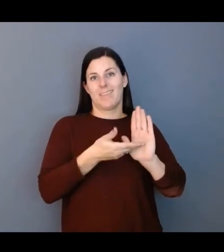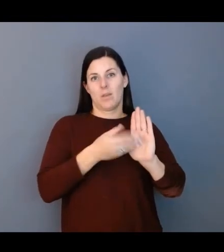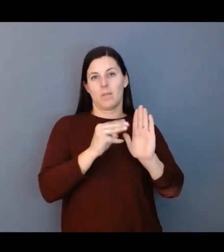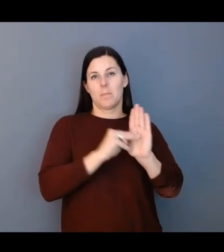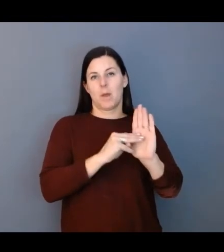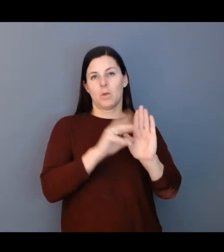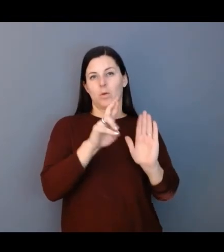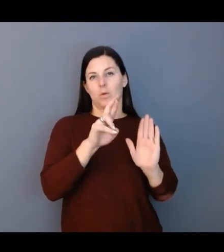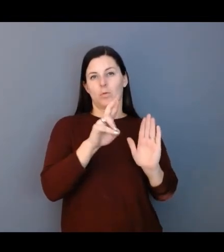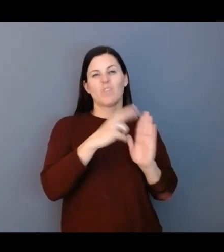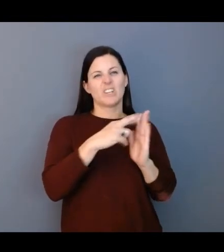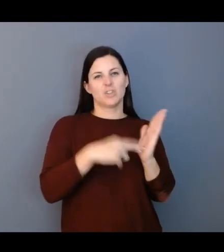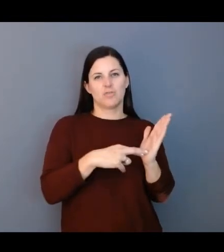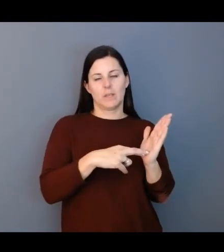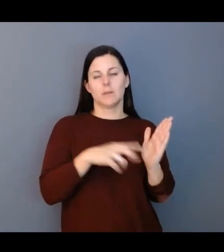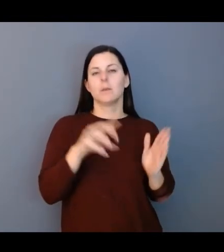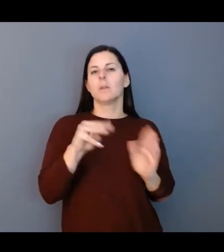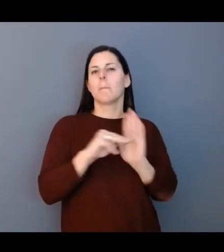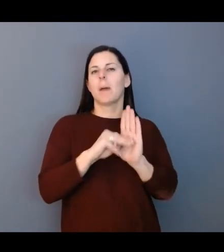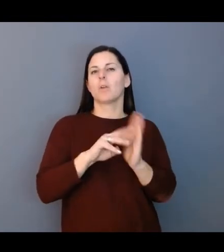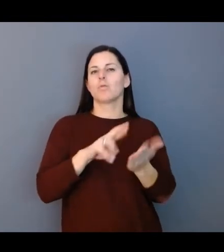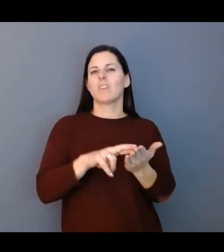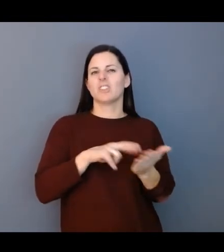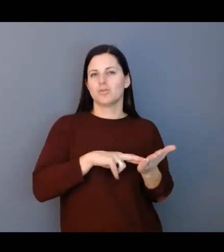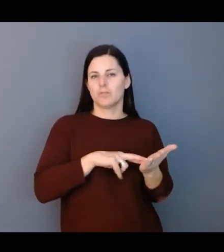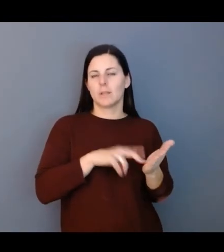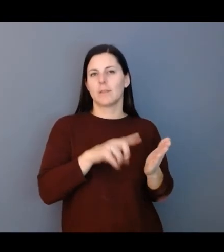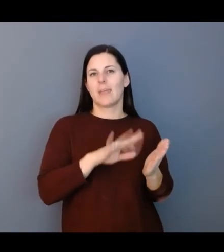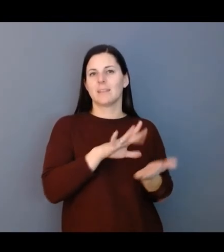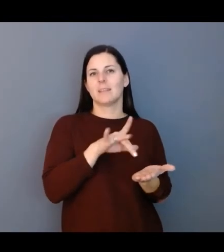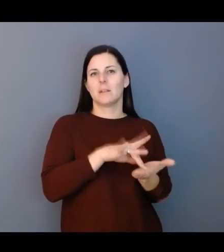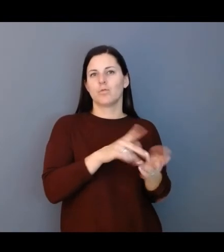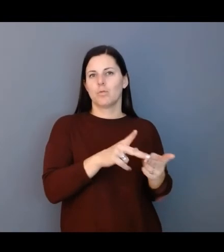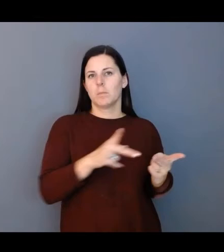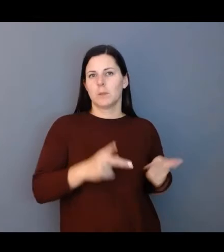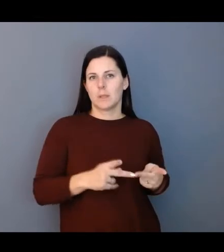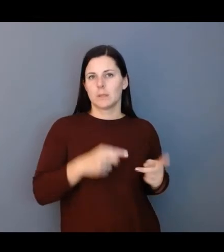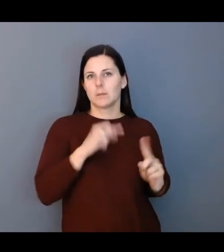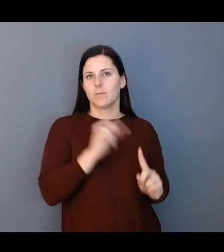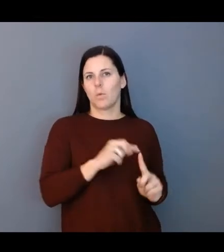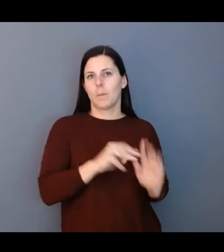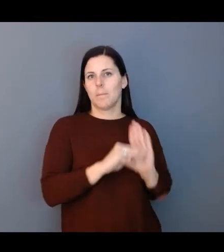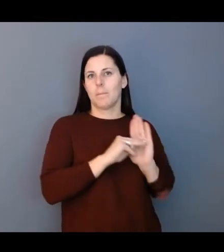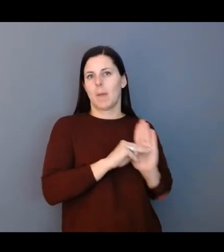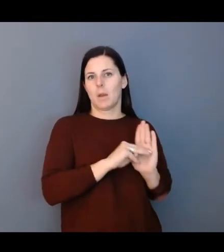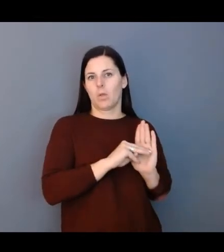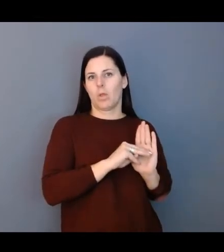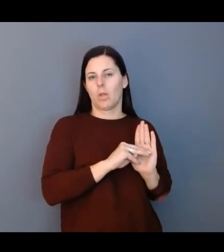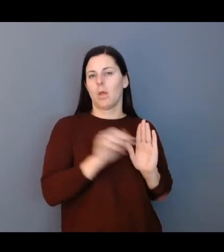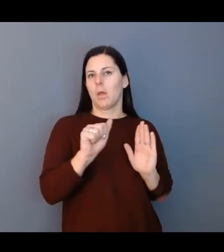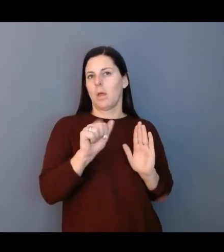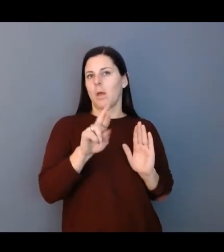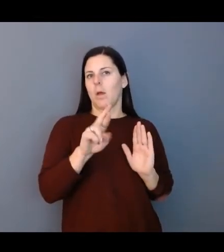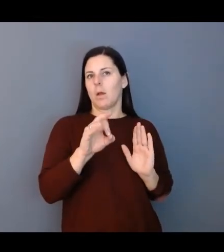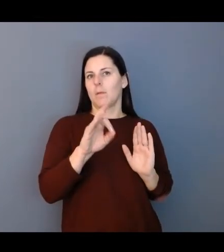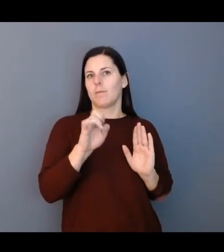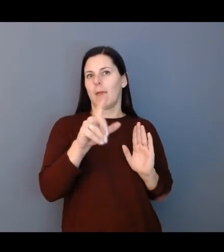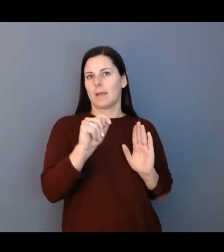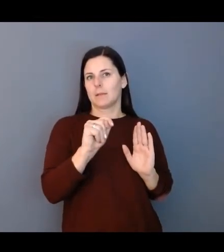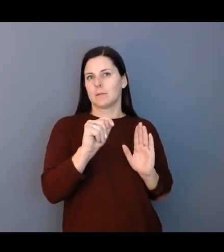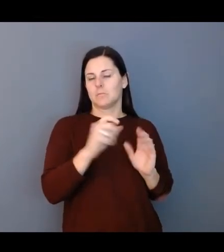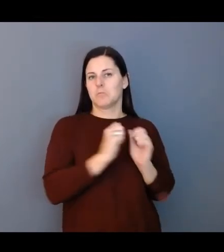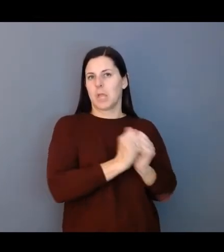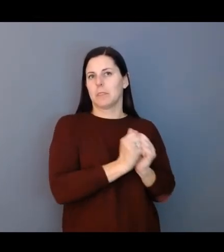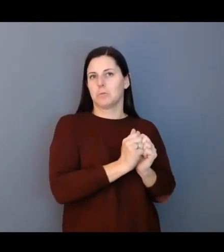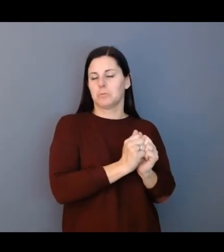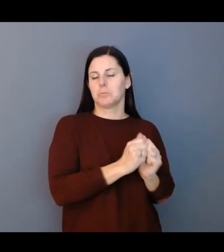the model registry. So model registry is a centralized place where you can have a model and its artifacts